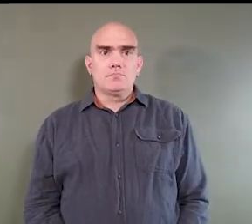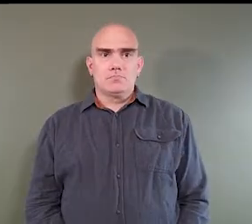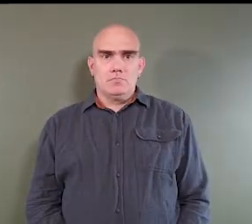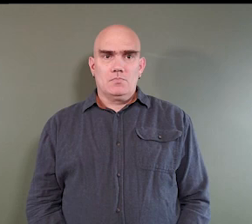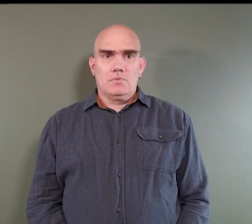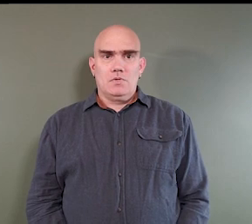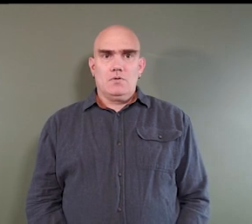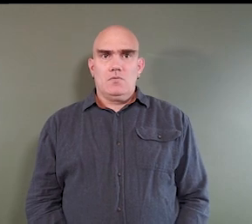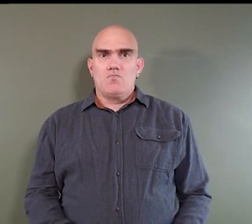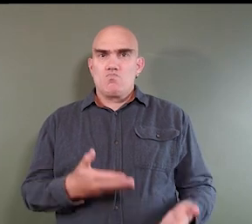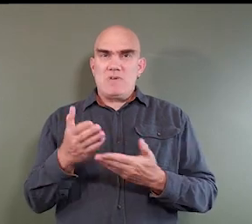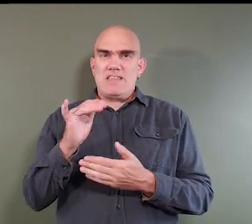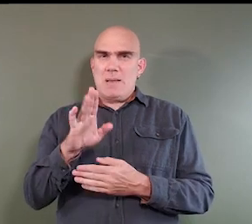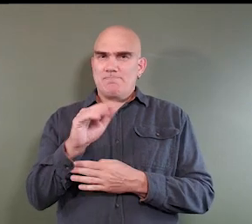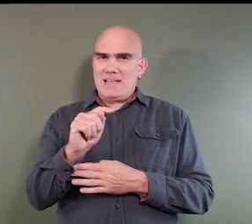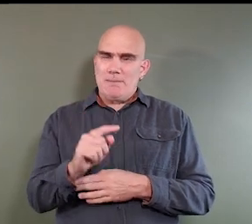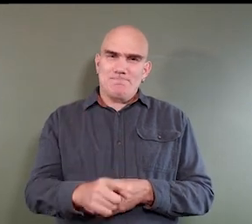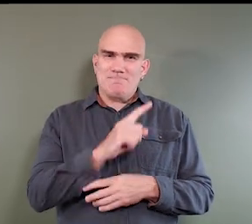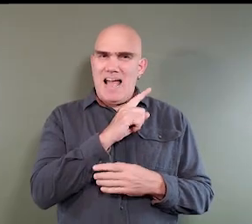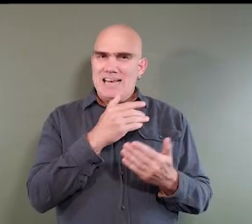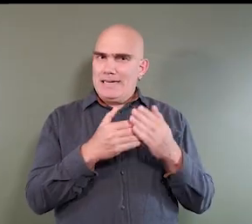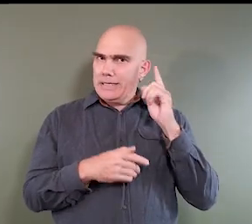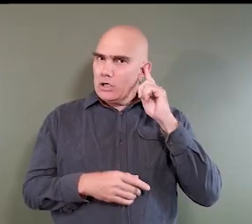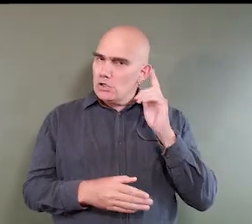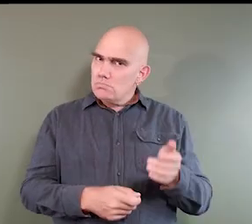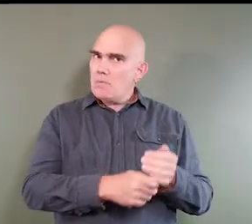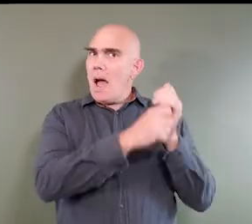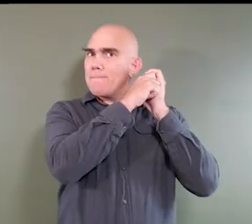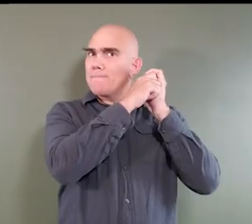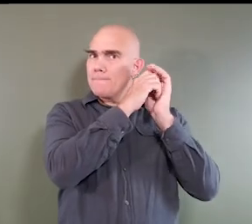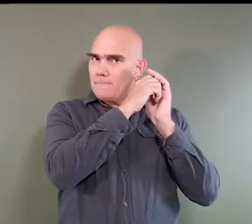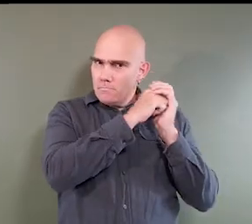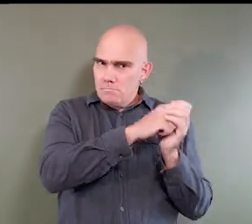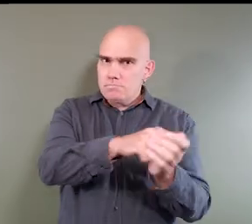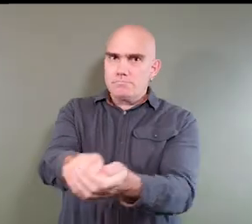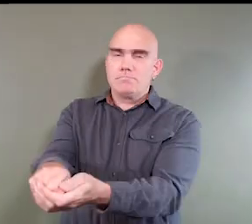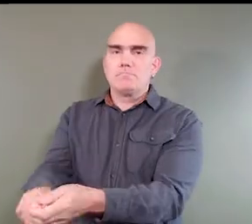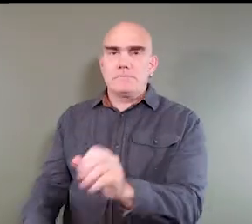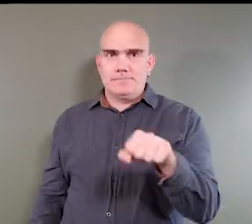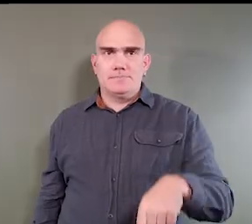Bring that bat right by your ear again and swing out all the way.